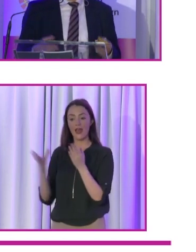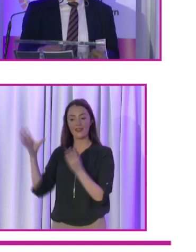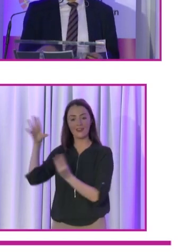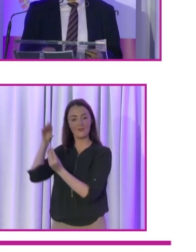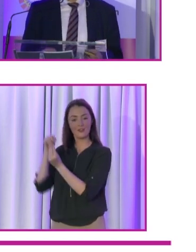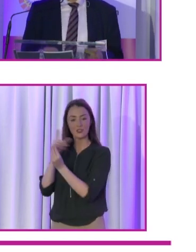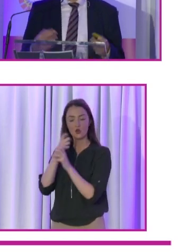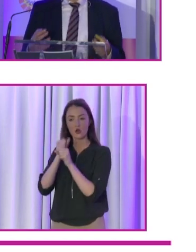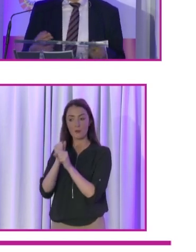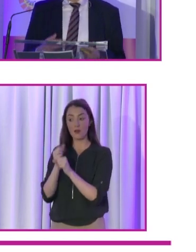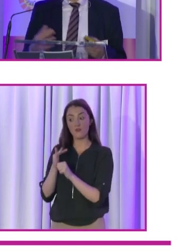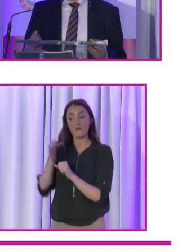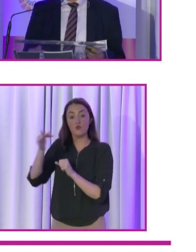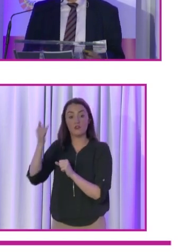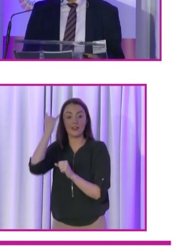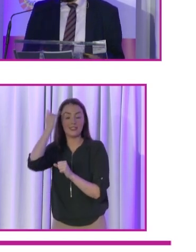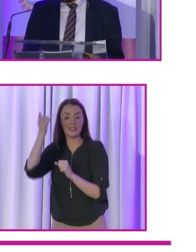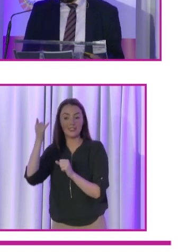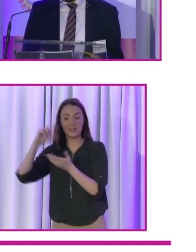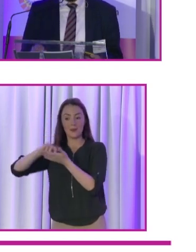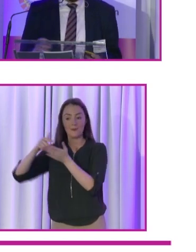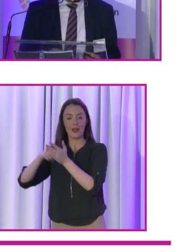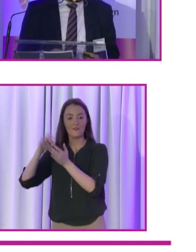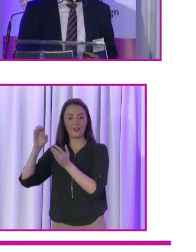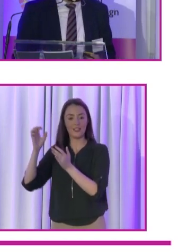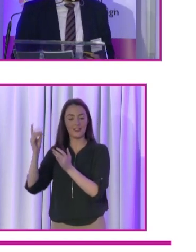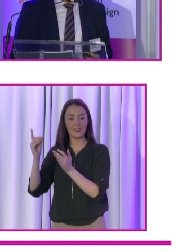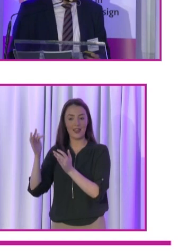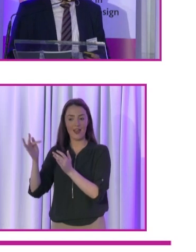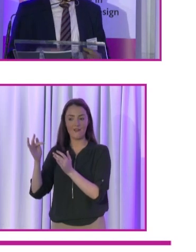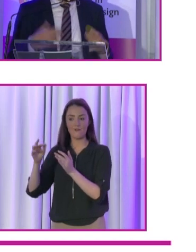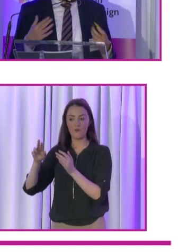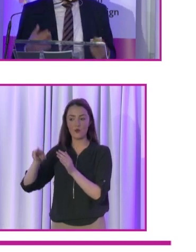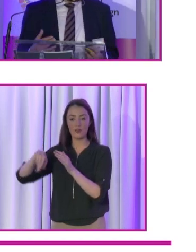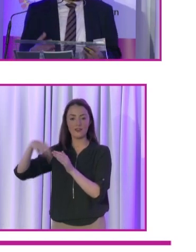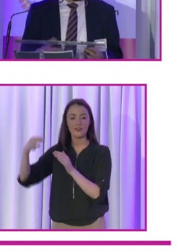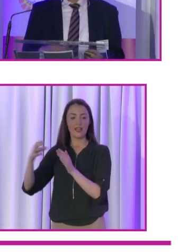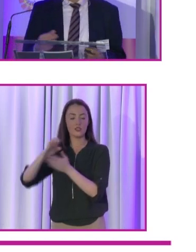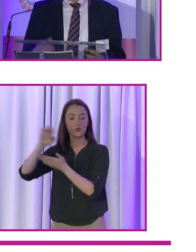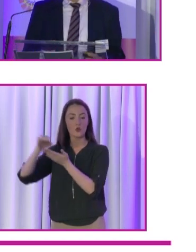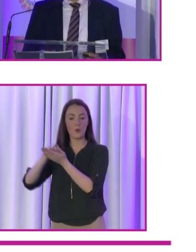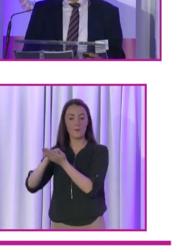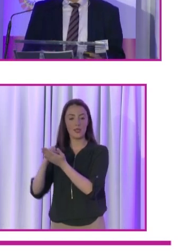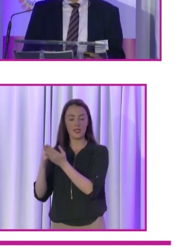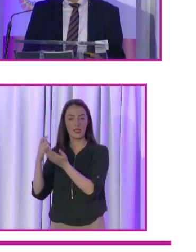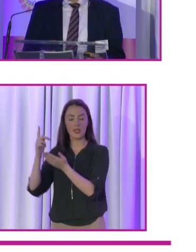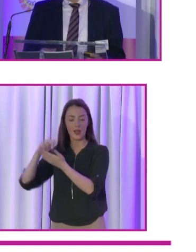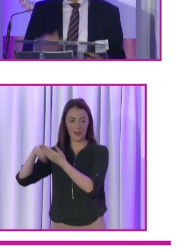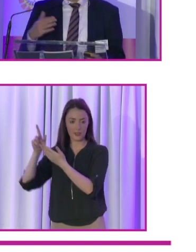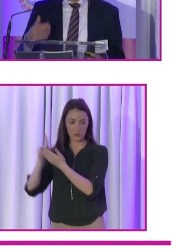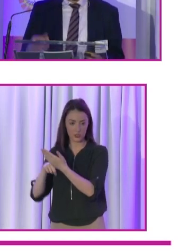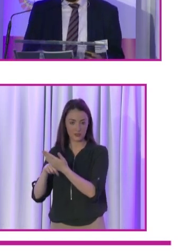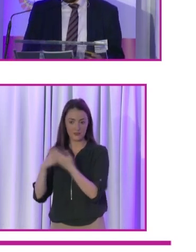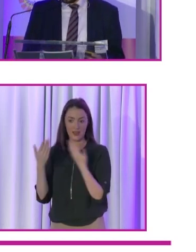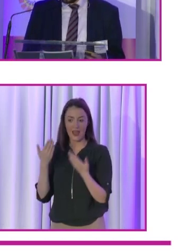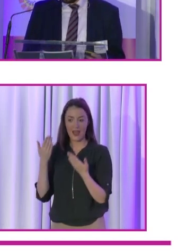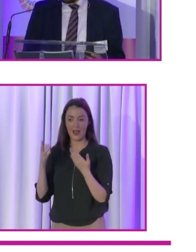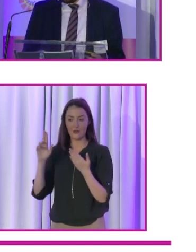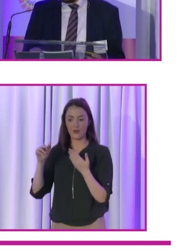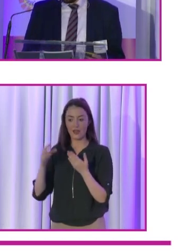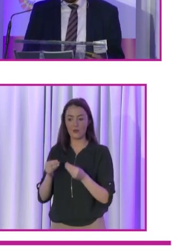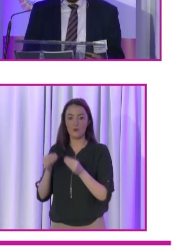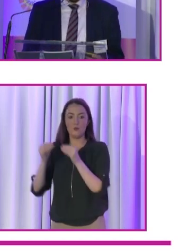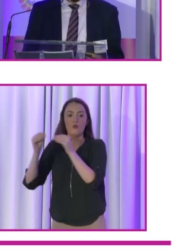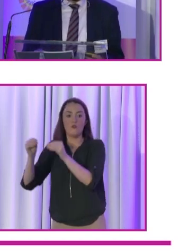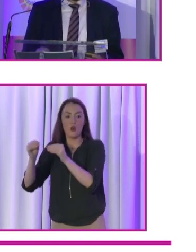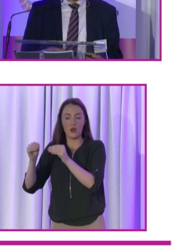looking ideas and the plans for EDF for the upcoming European election, and how we can move forward the agenda